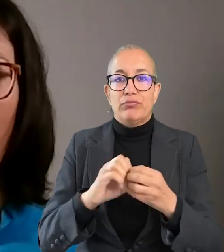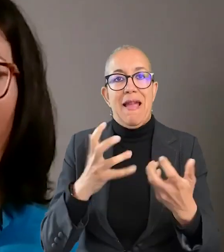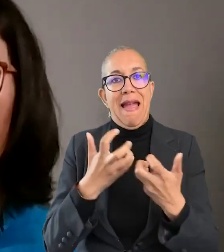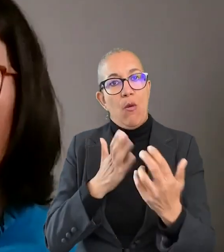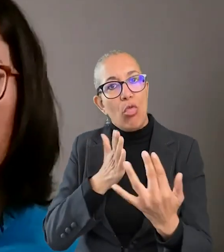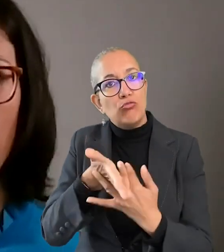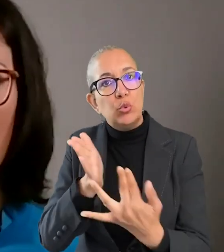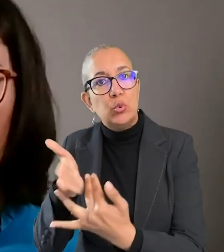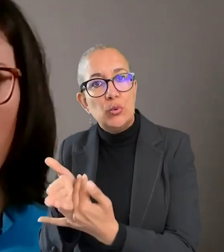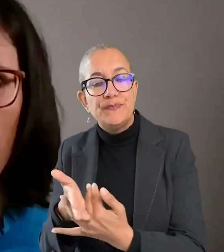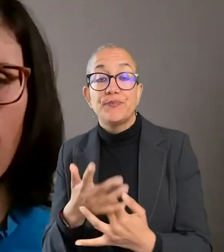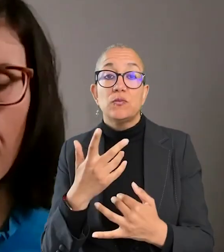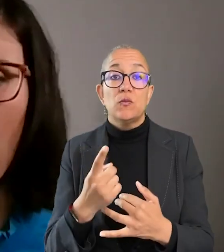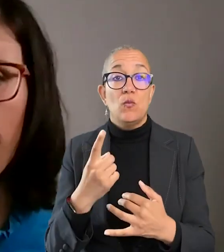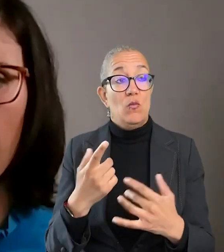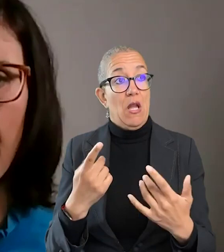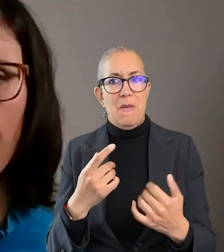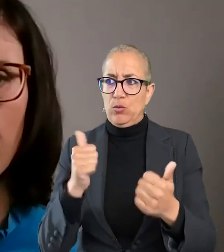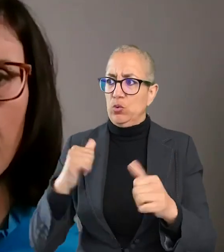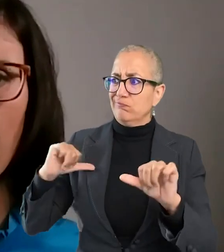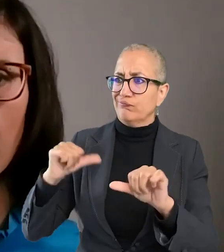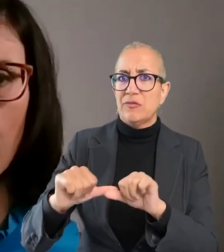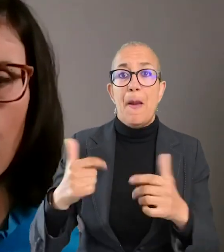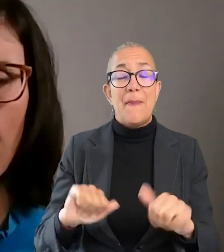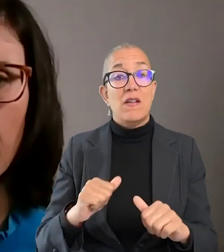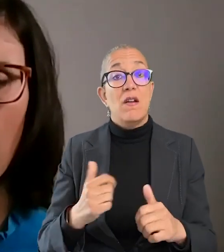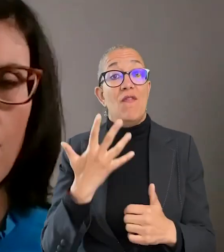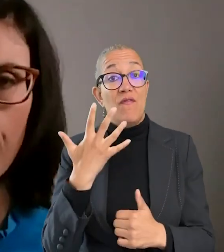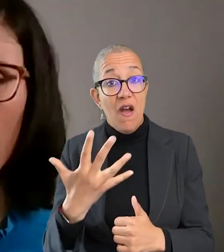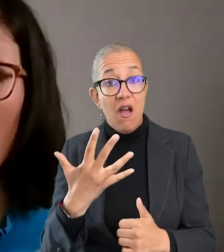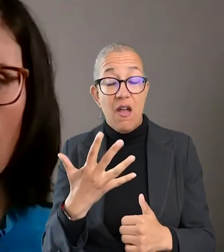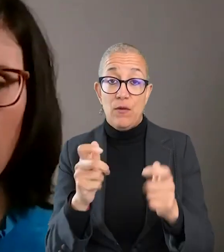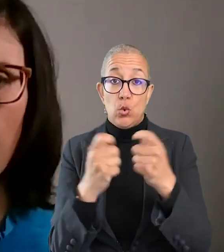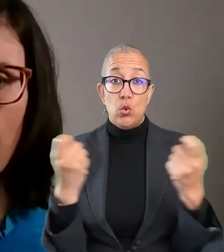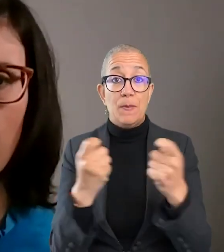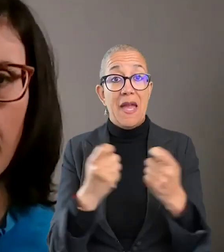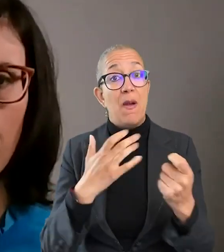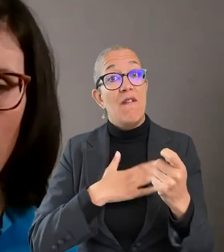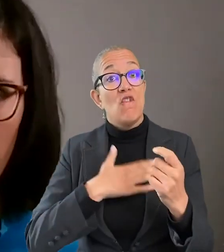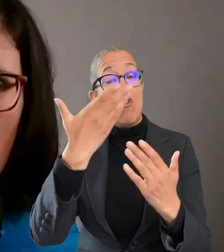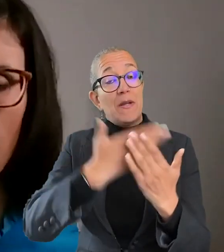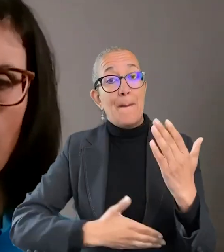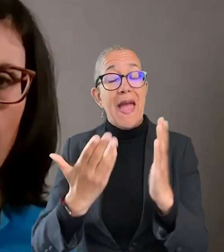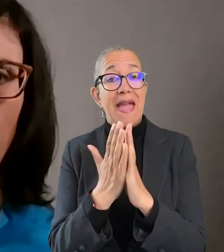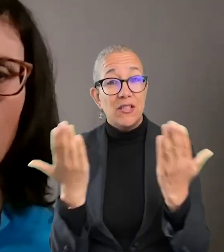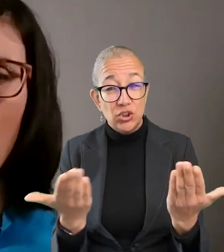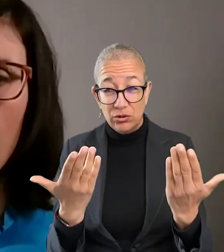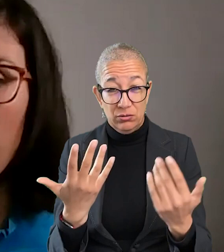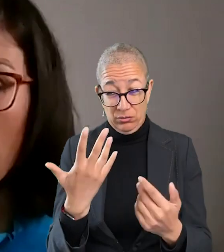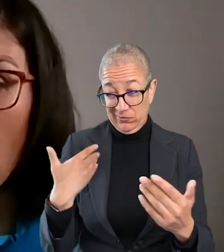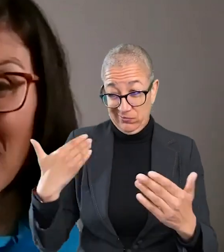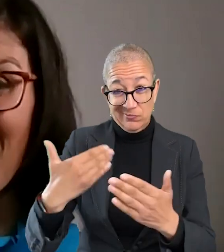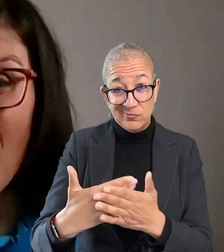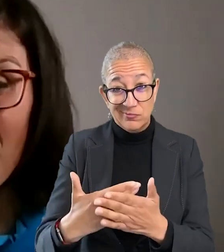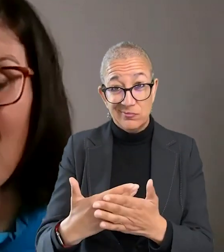record of the mainstream media. I've appeared on 5 front pages in the last 2 weeks alone from across the political spectrum. So I know how to do that, but